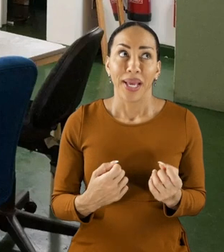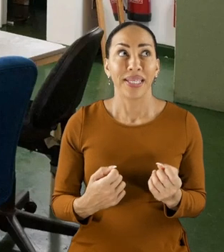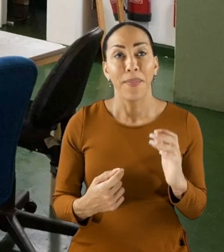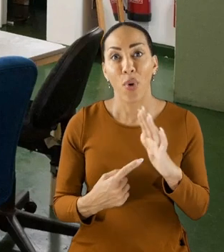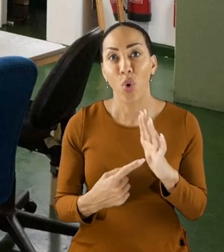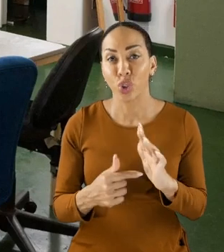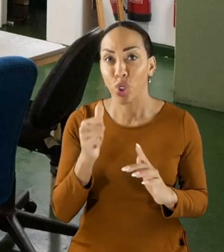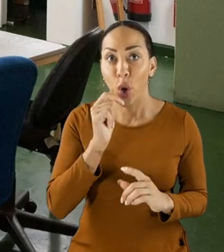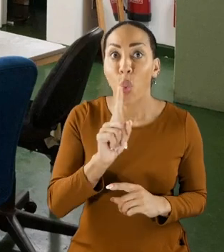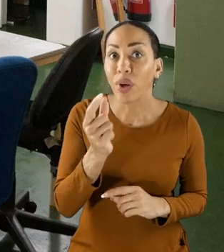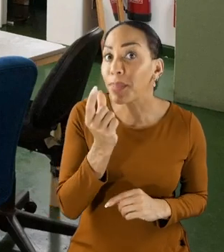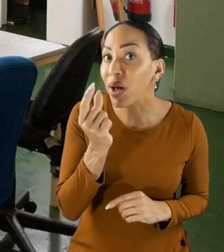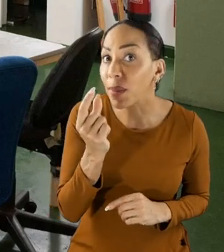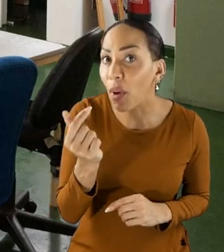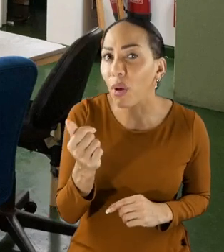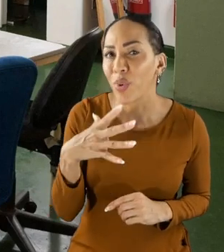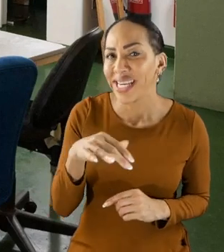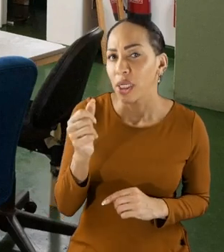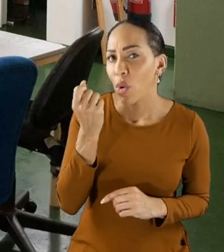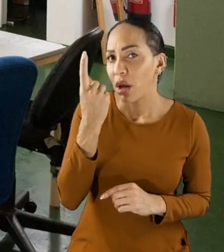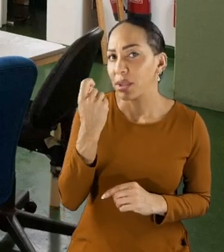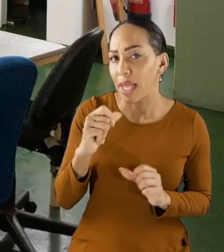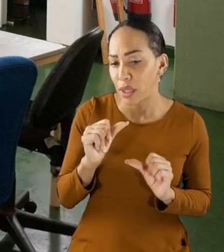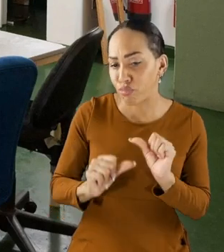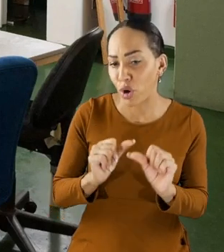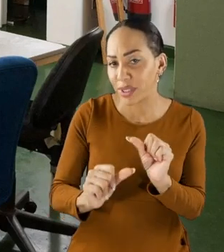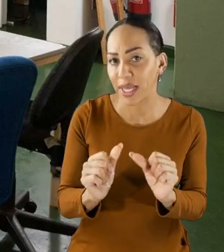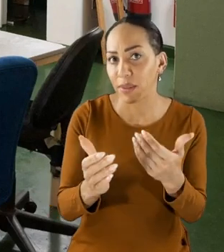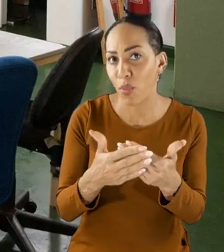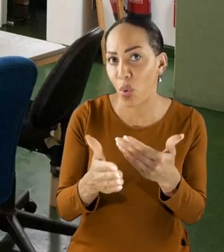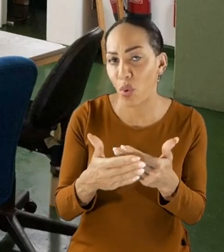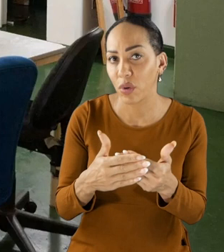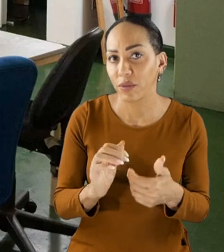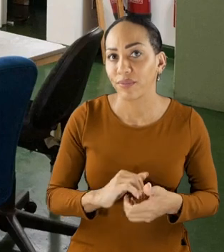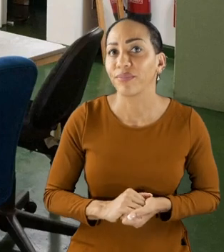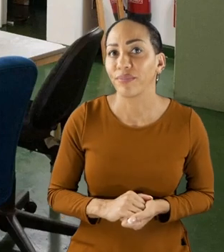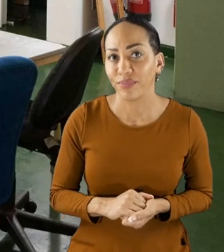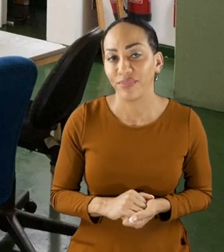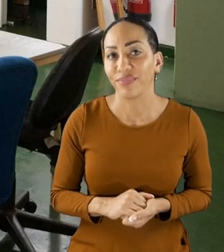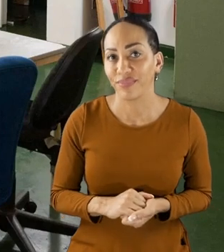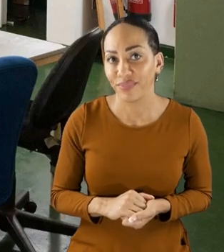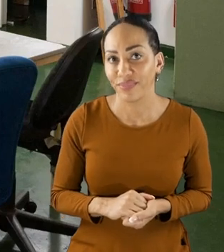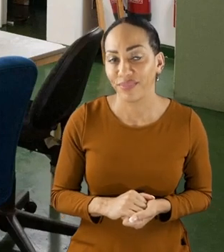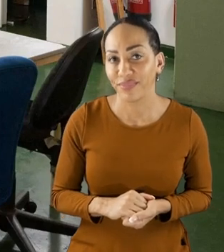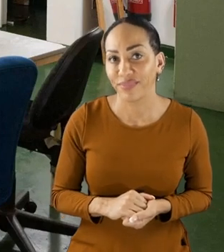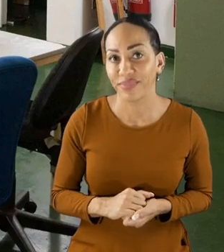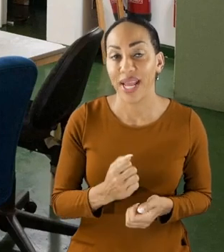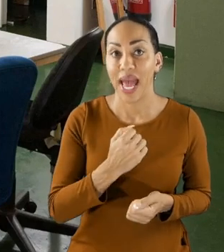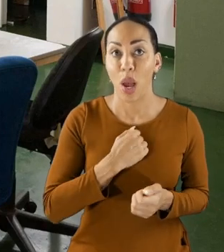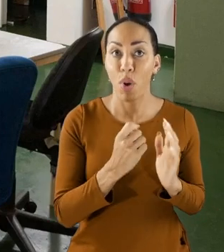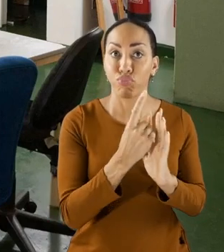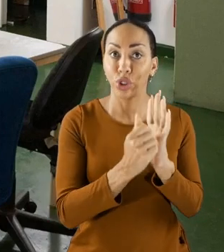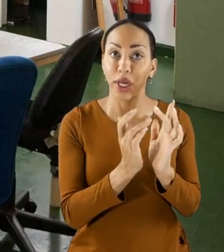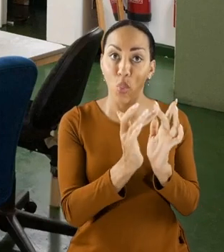I think to appreciate what's possible, it's useful to be able to understand a little more about the process. Absolutely.